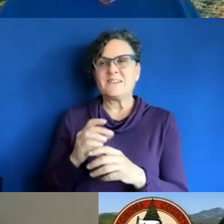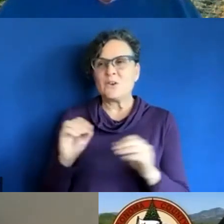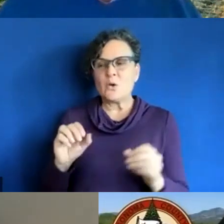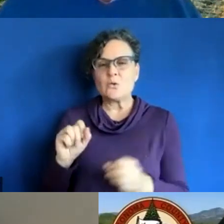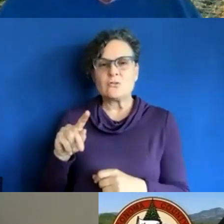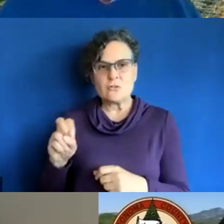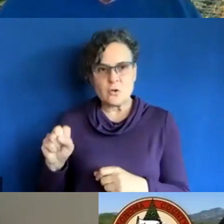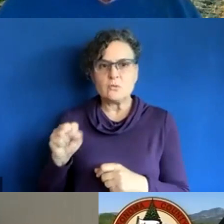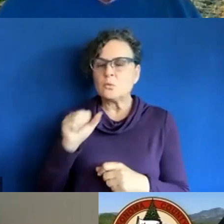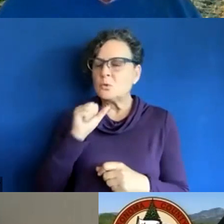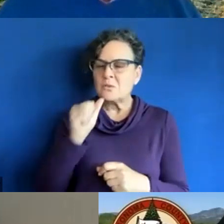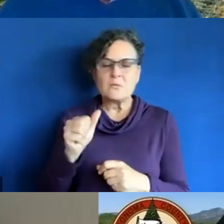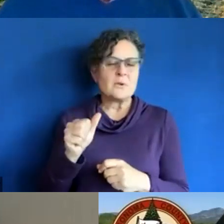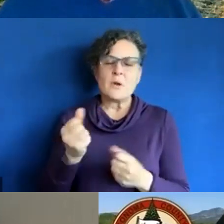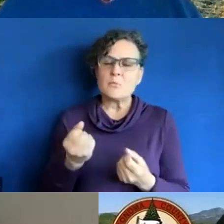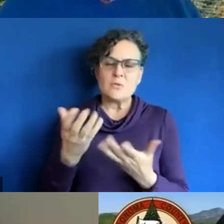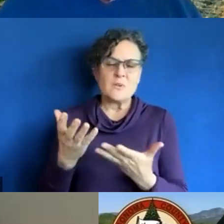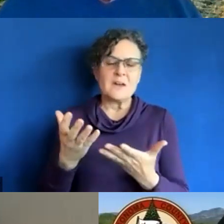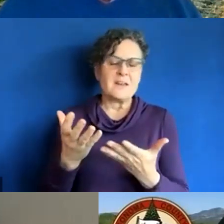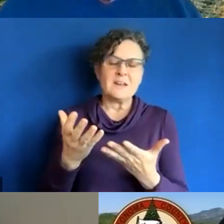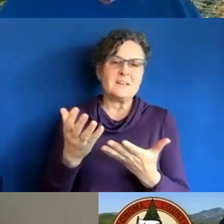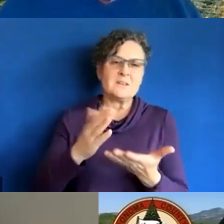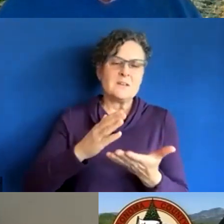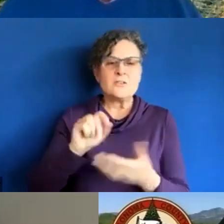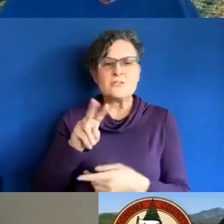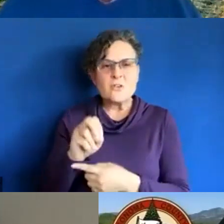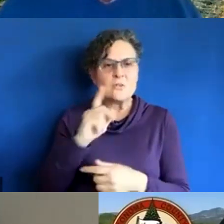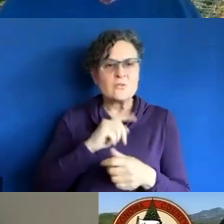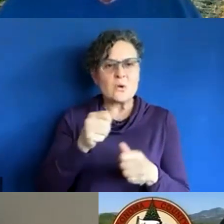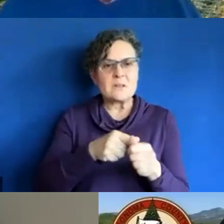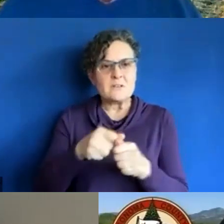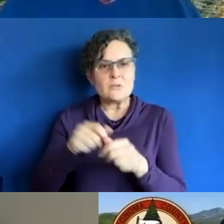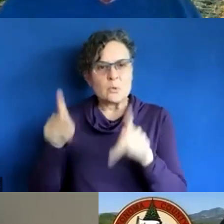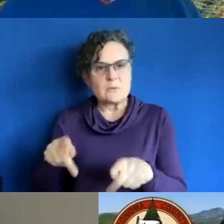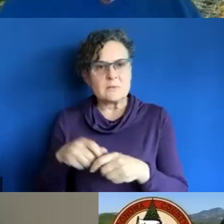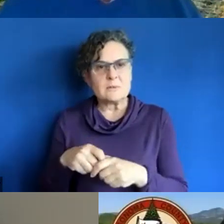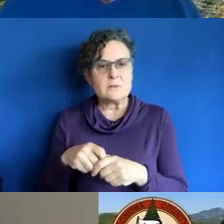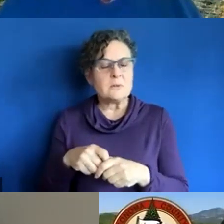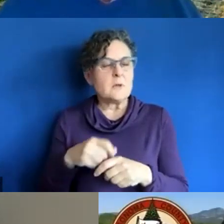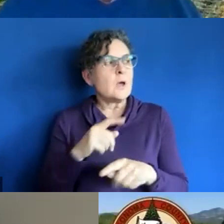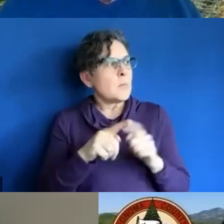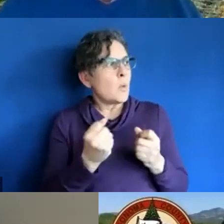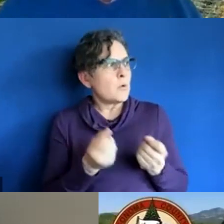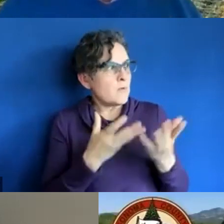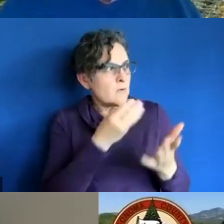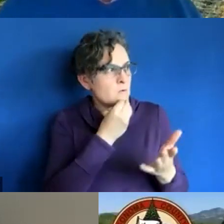not intended to have individual cooking facilities. But food will be provided. Right.